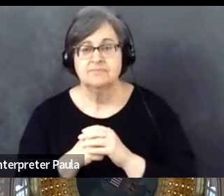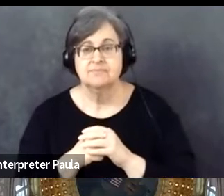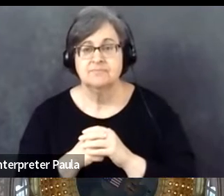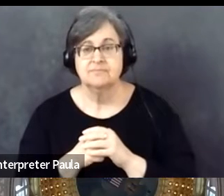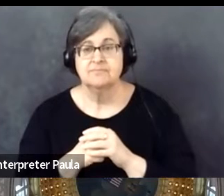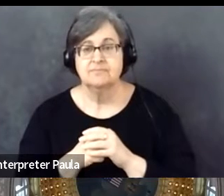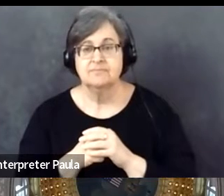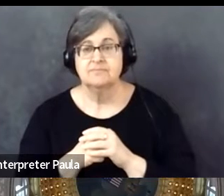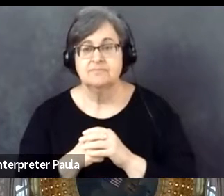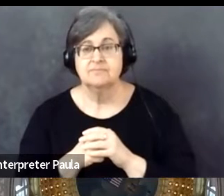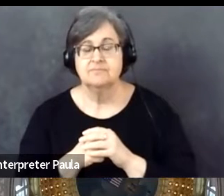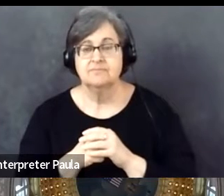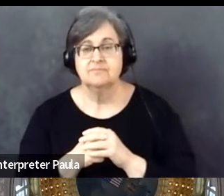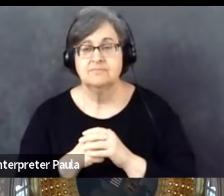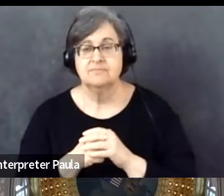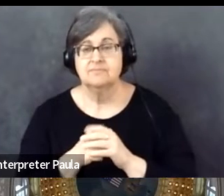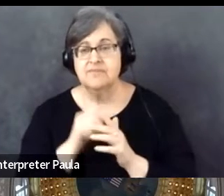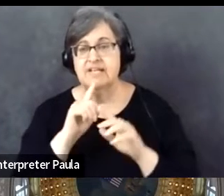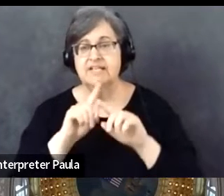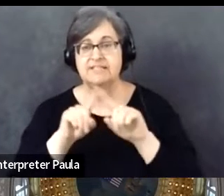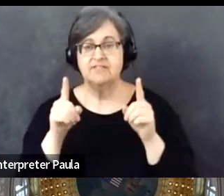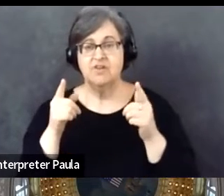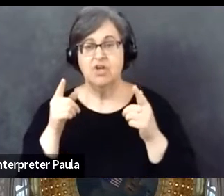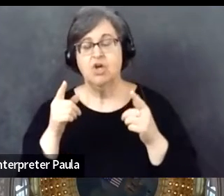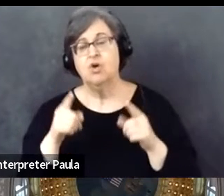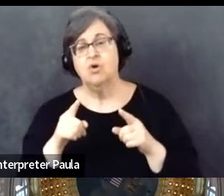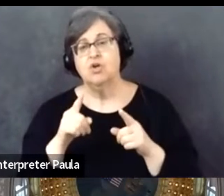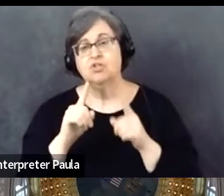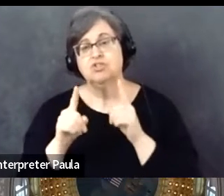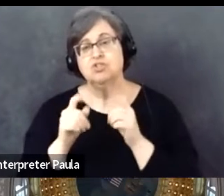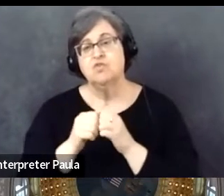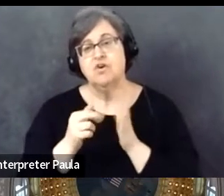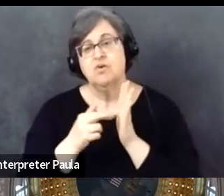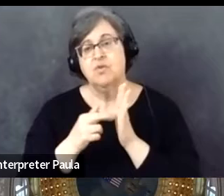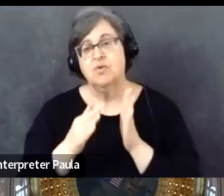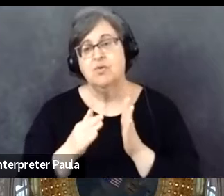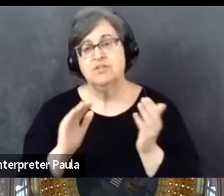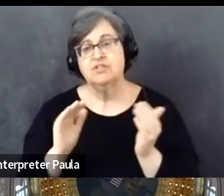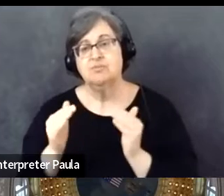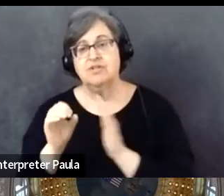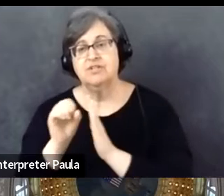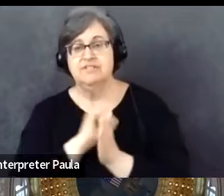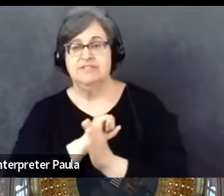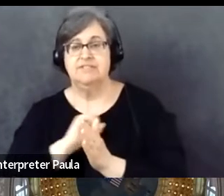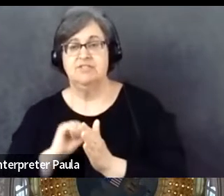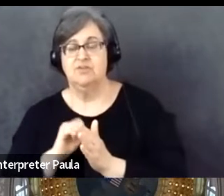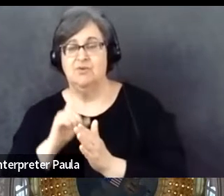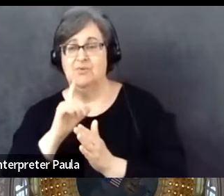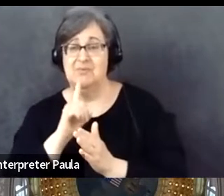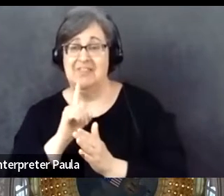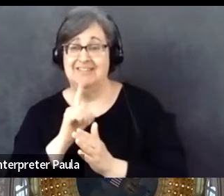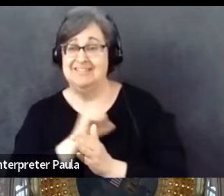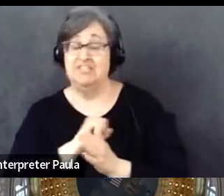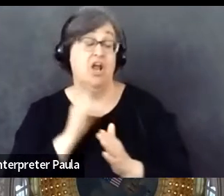So, I mean, it is a little different when you're talking to the representatives versus the Senate. It was really I'm just